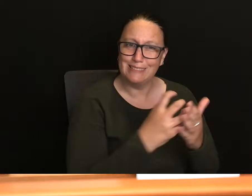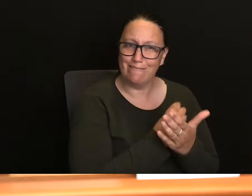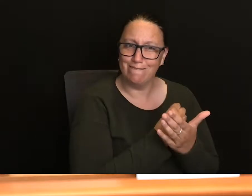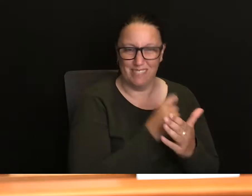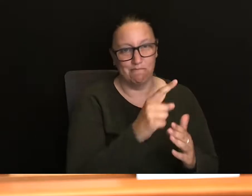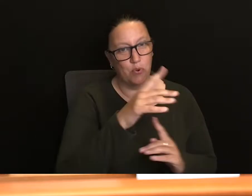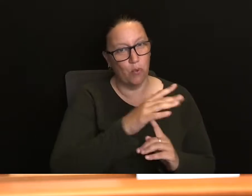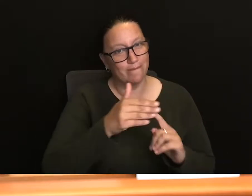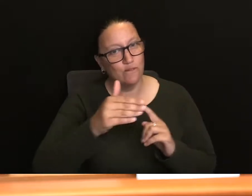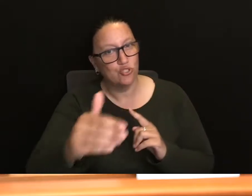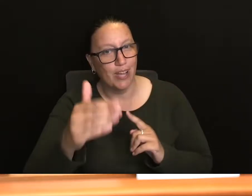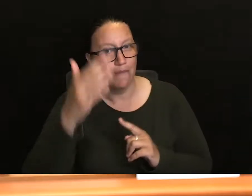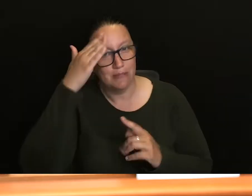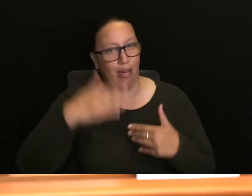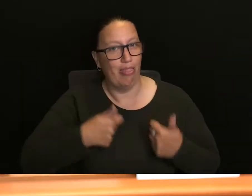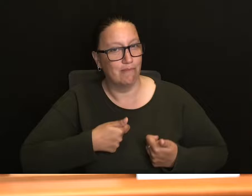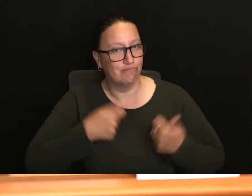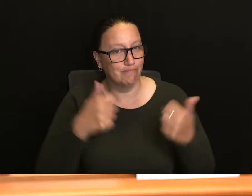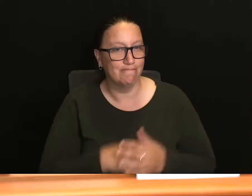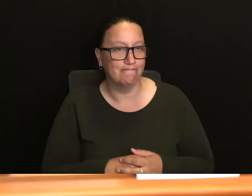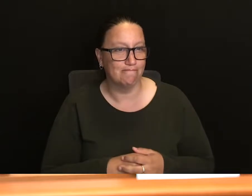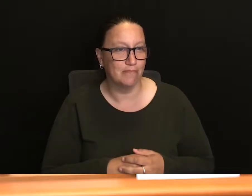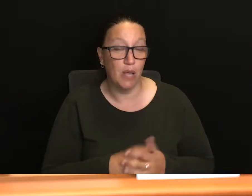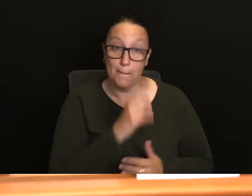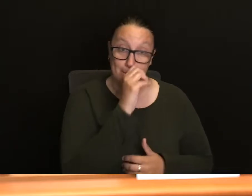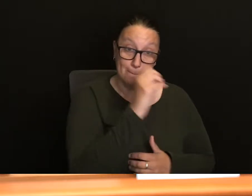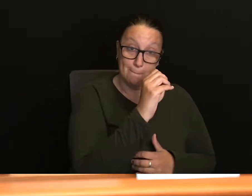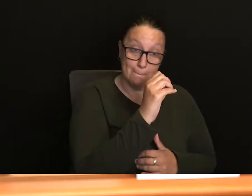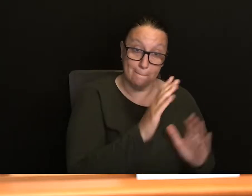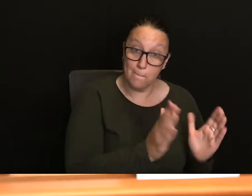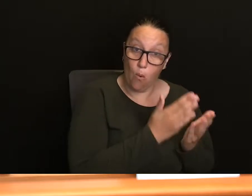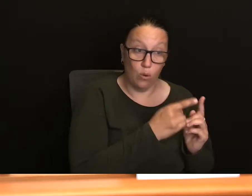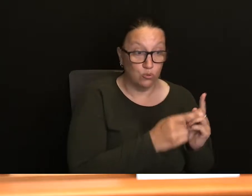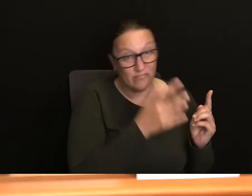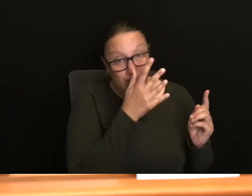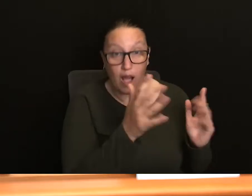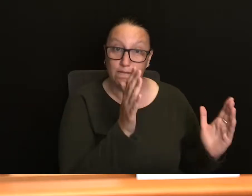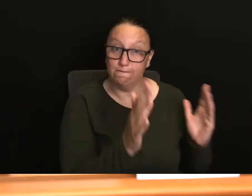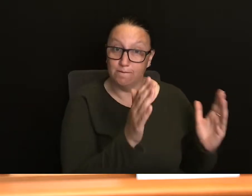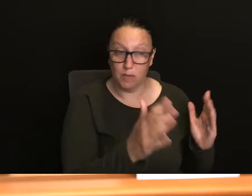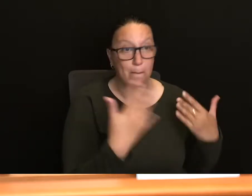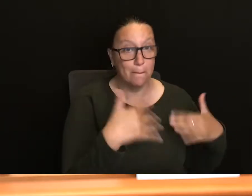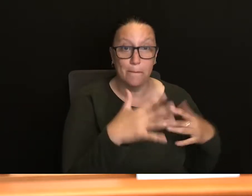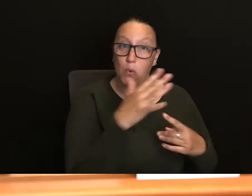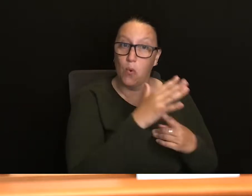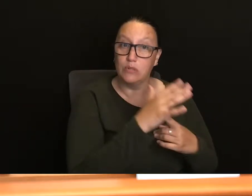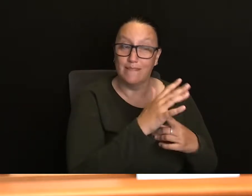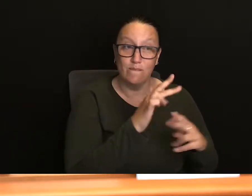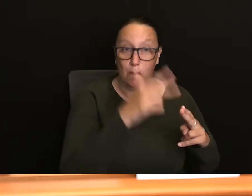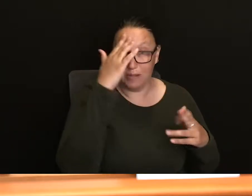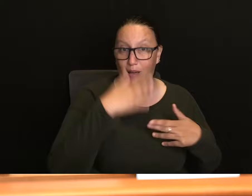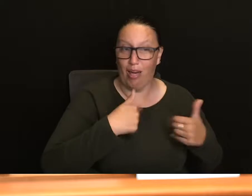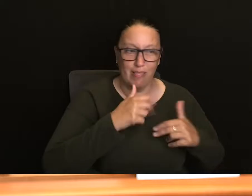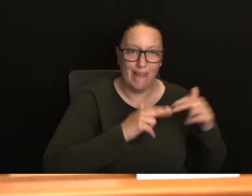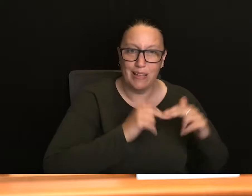Evidence indicates that the first 2,000 days of life, the first 5 or 6 years, are a critical period, and interventions during this time